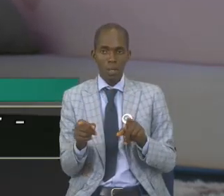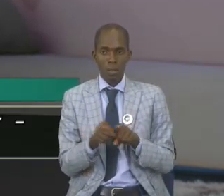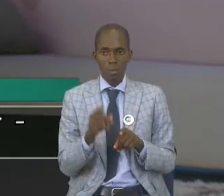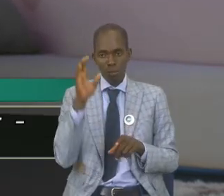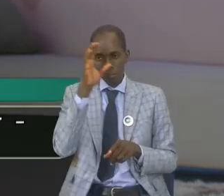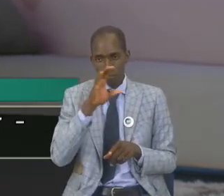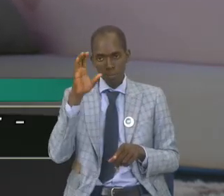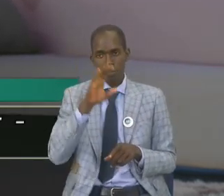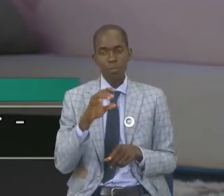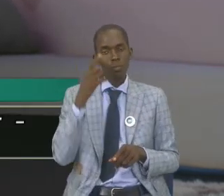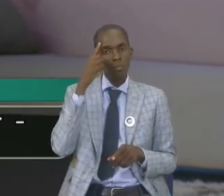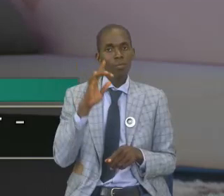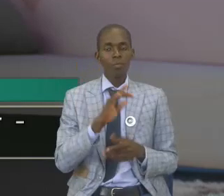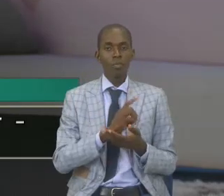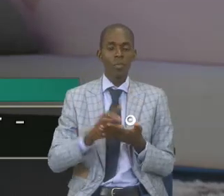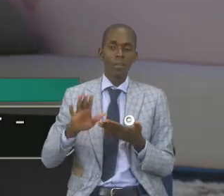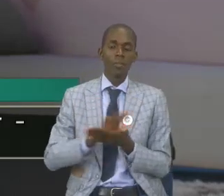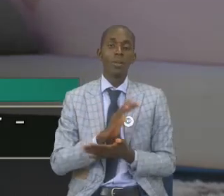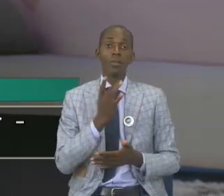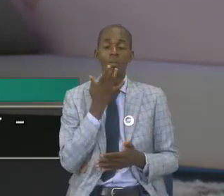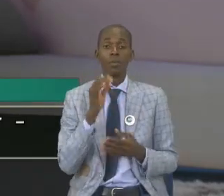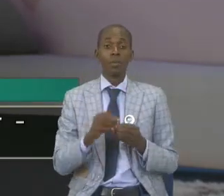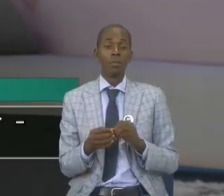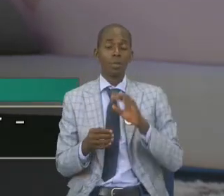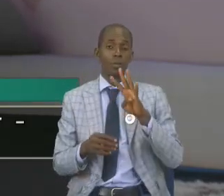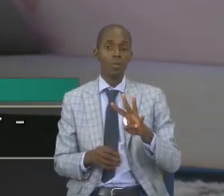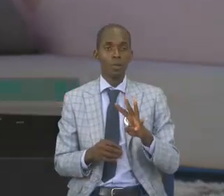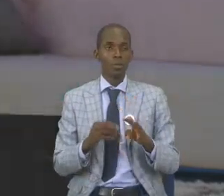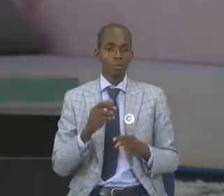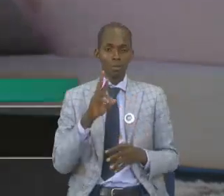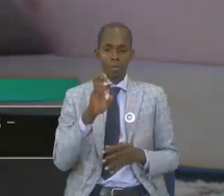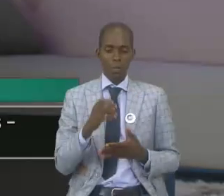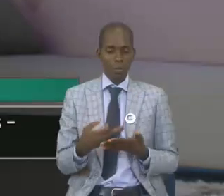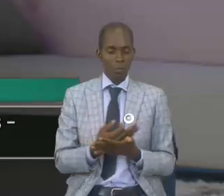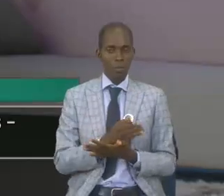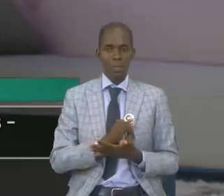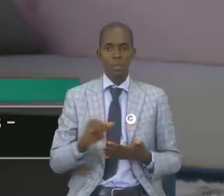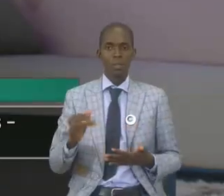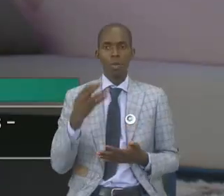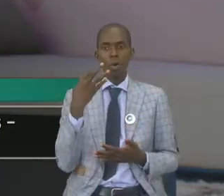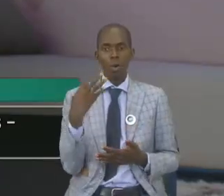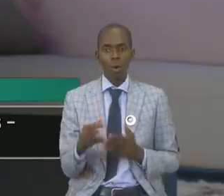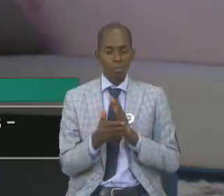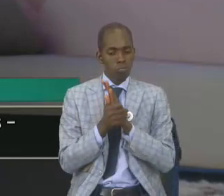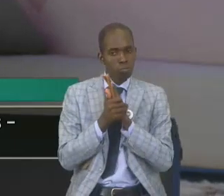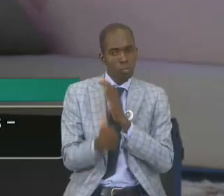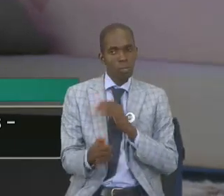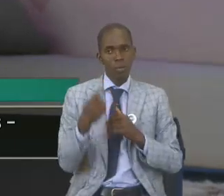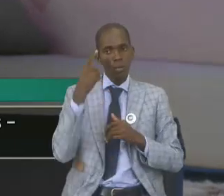and seeking divine favor. Number four, refreshing of skill for